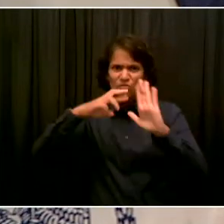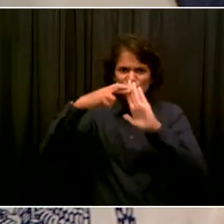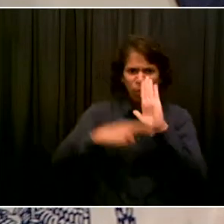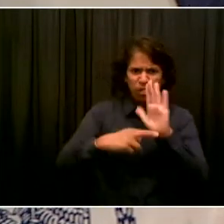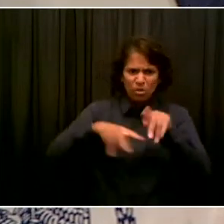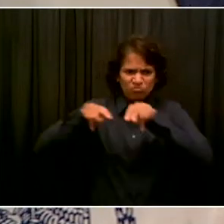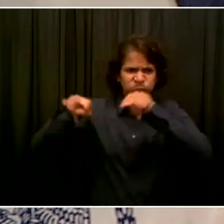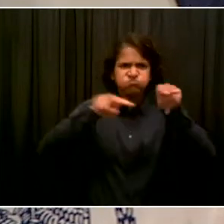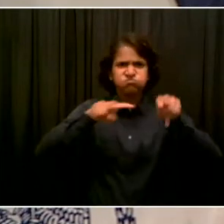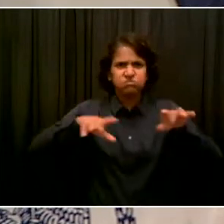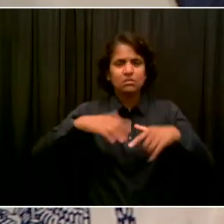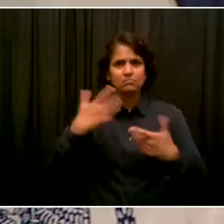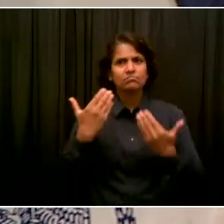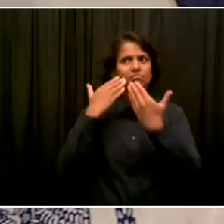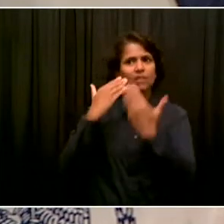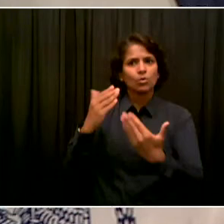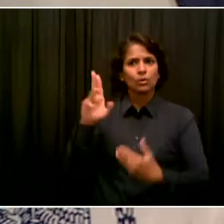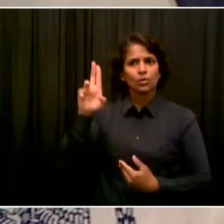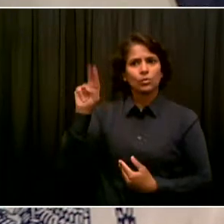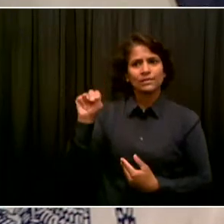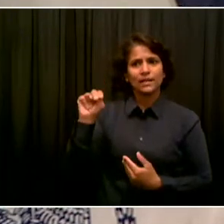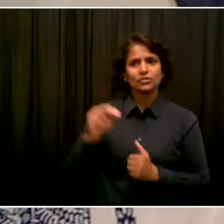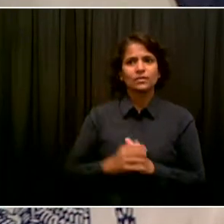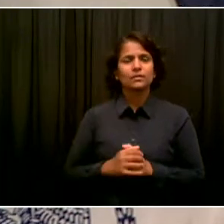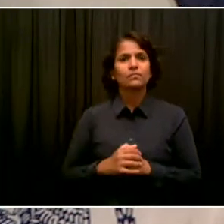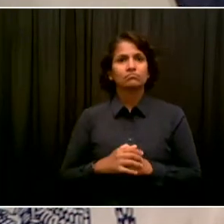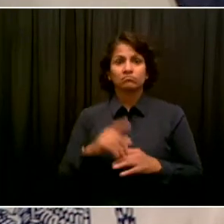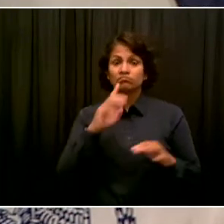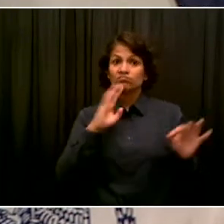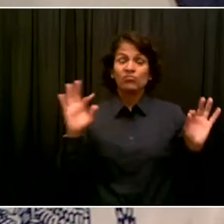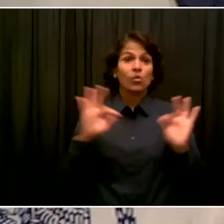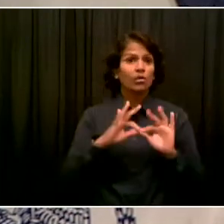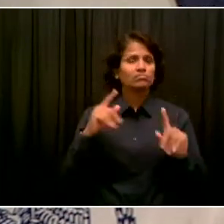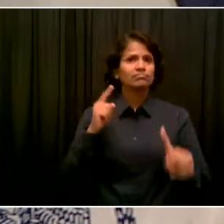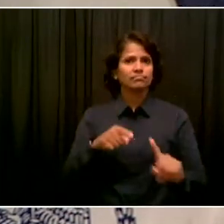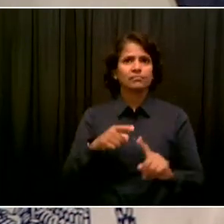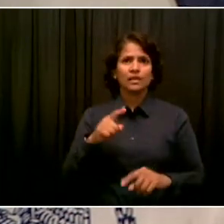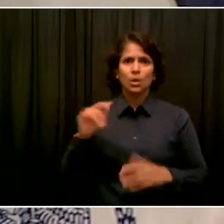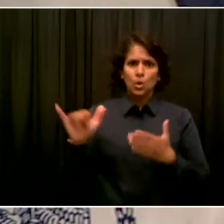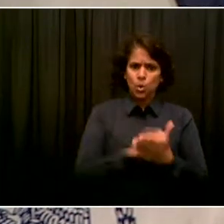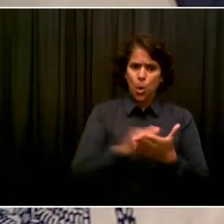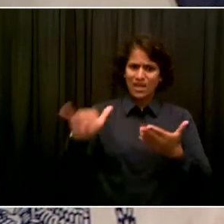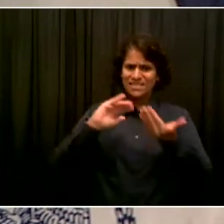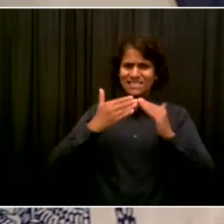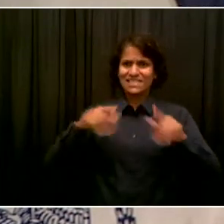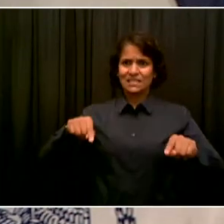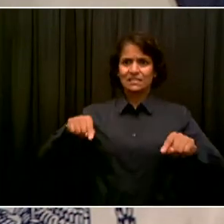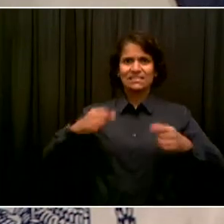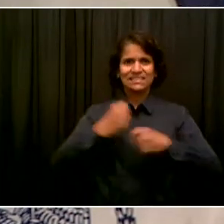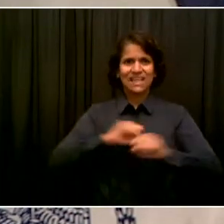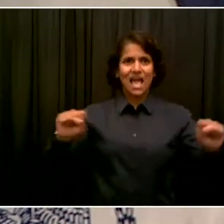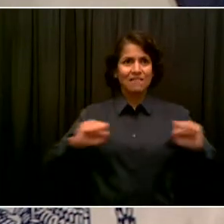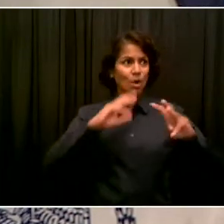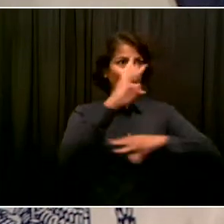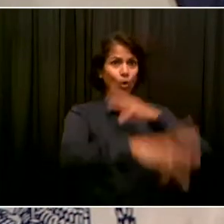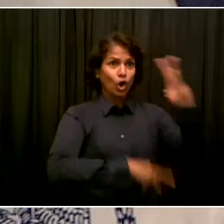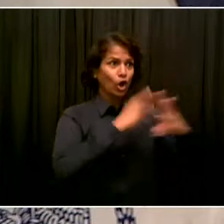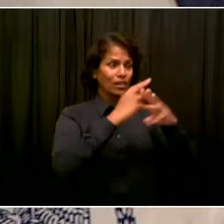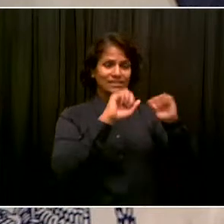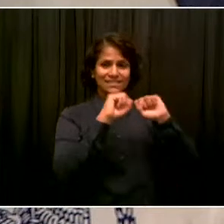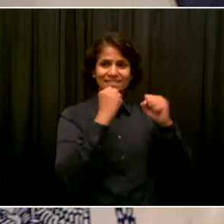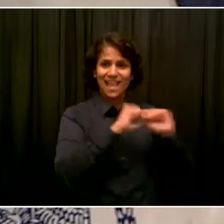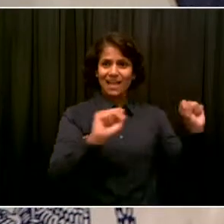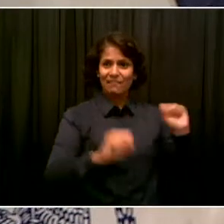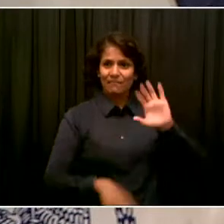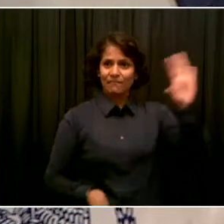that's really important for this city, but for the whole world as well. Go ahead, Michelle. I just wanted to follow